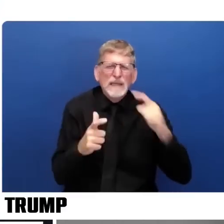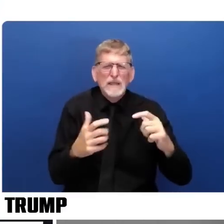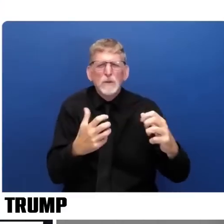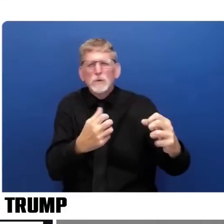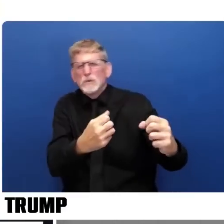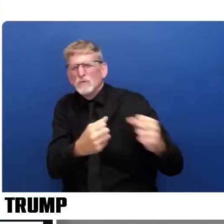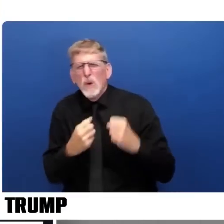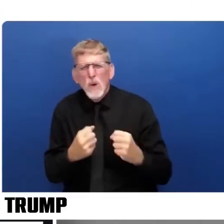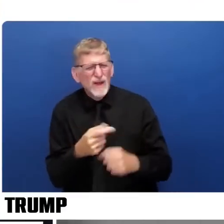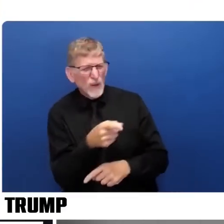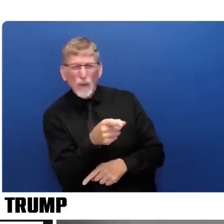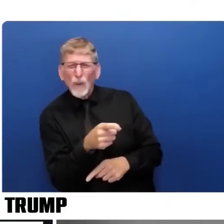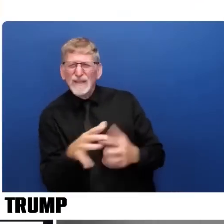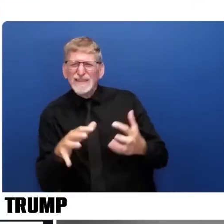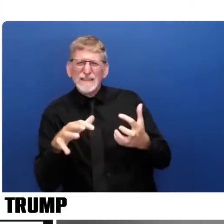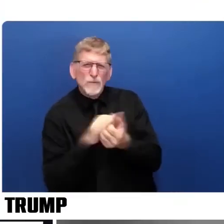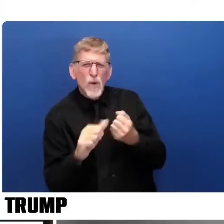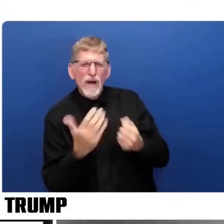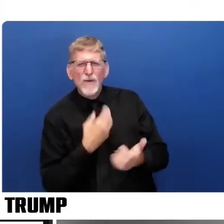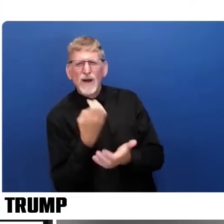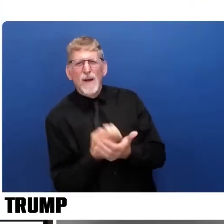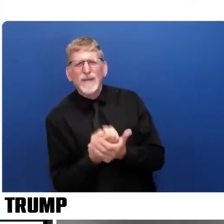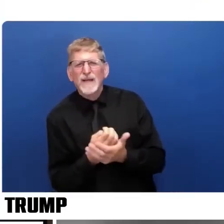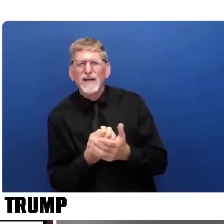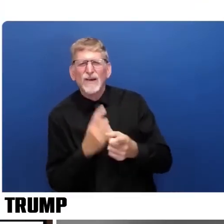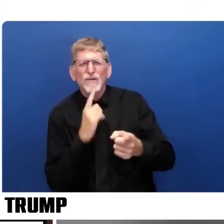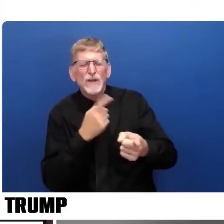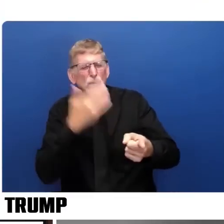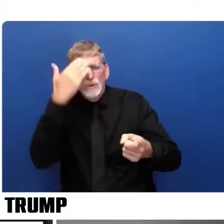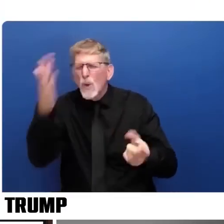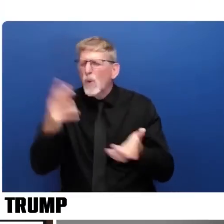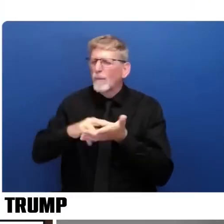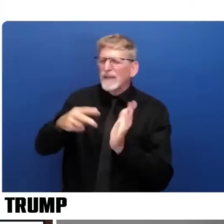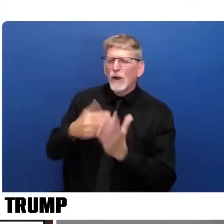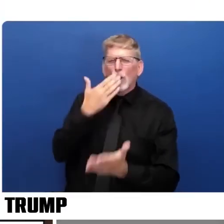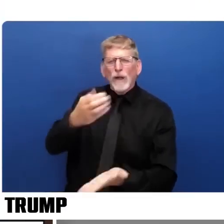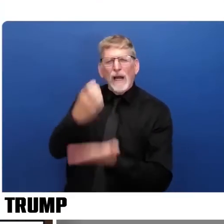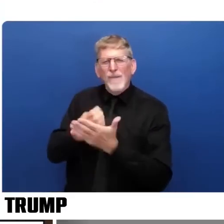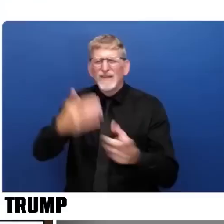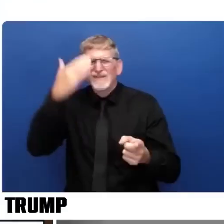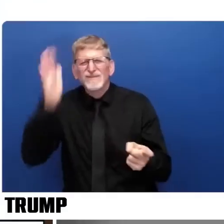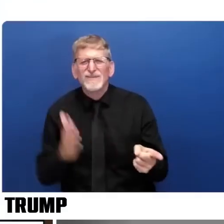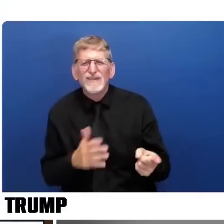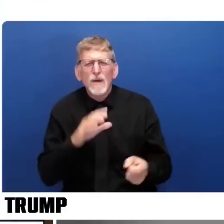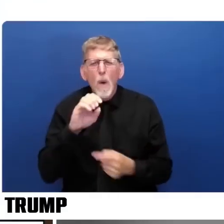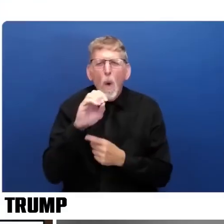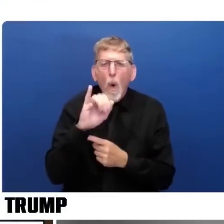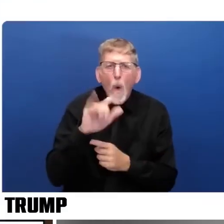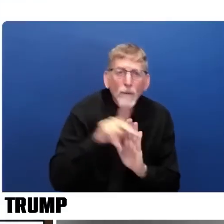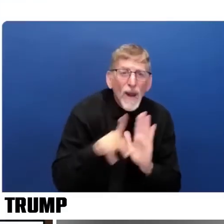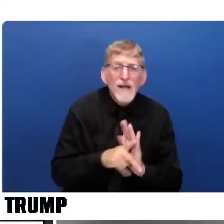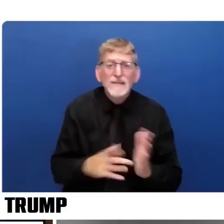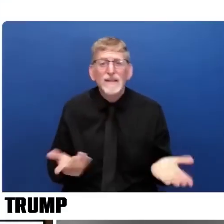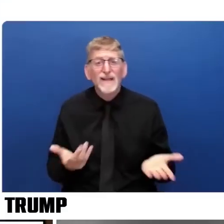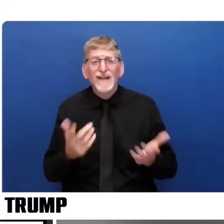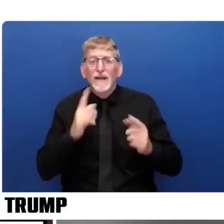economy is. Their oil policies, every single policy. And remember this, she is Biden. You know, she's trying to get away